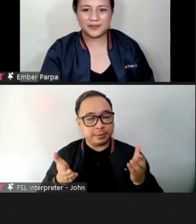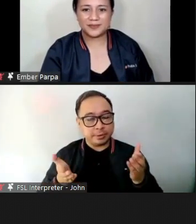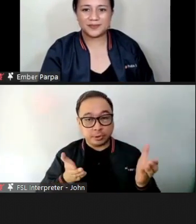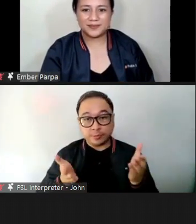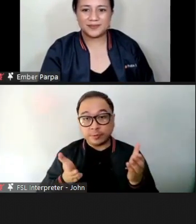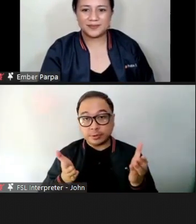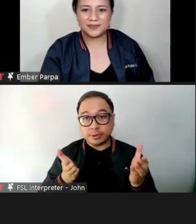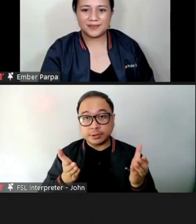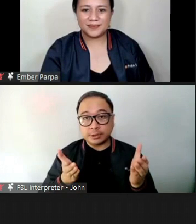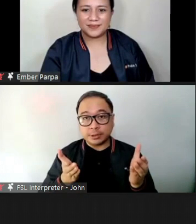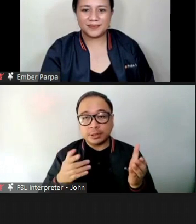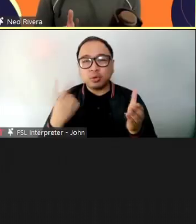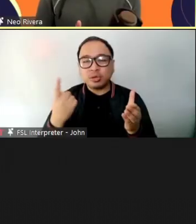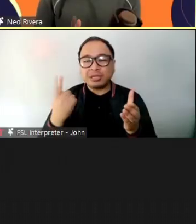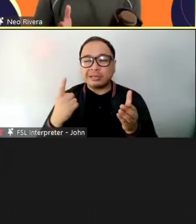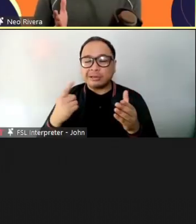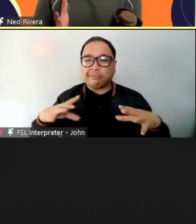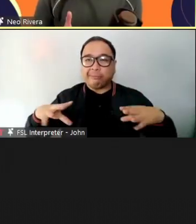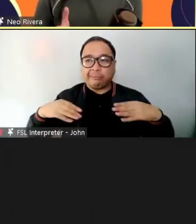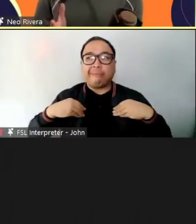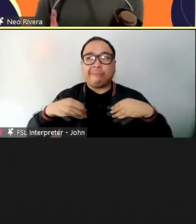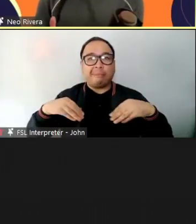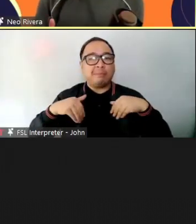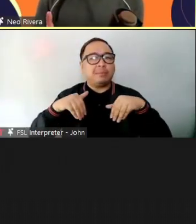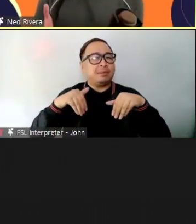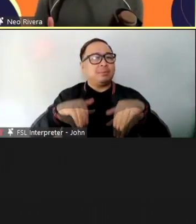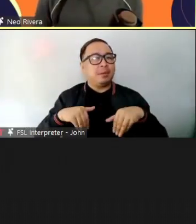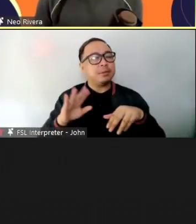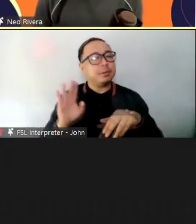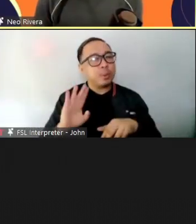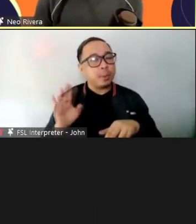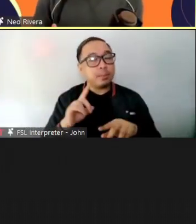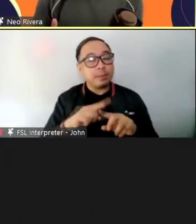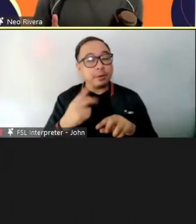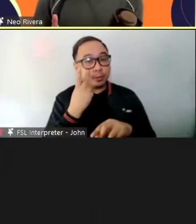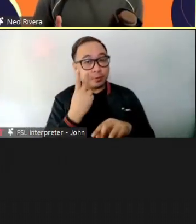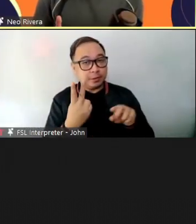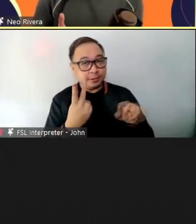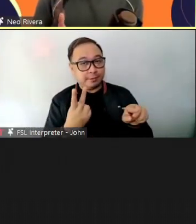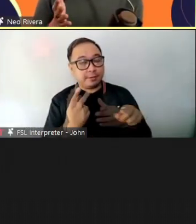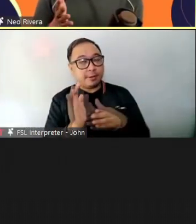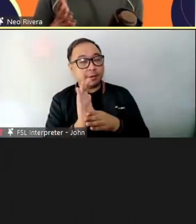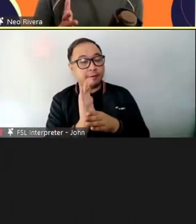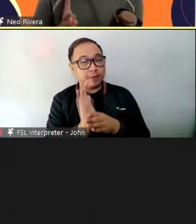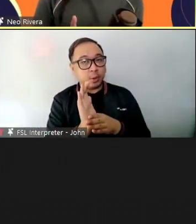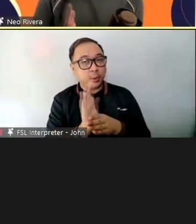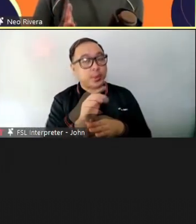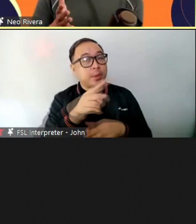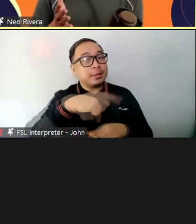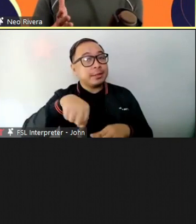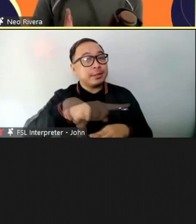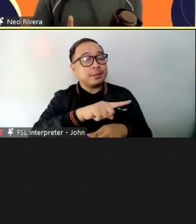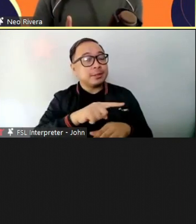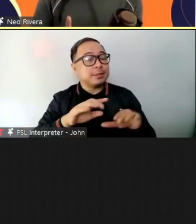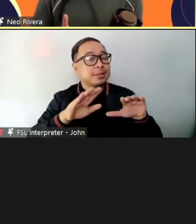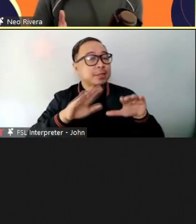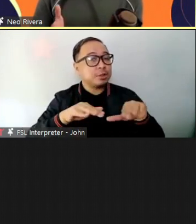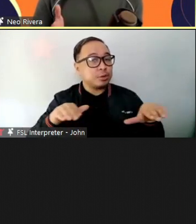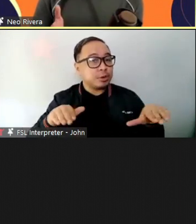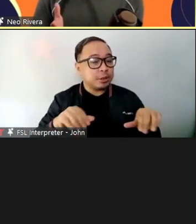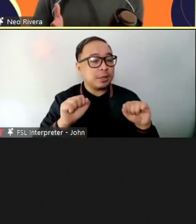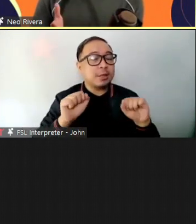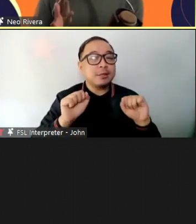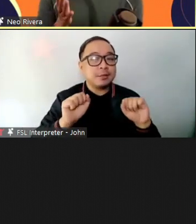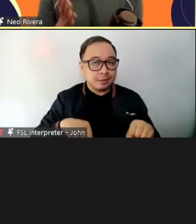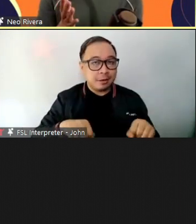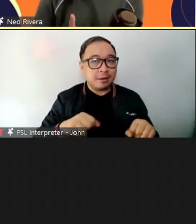the back end. All right, but as you have seen in the video, these are children who can and are